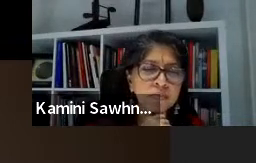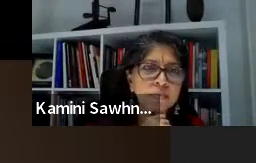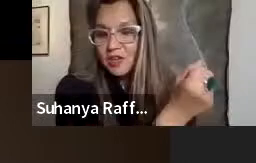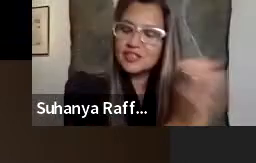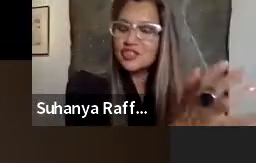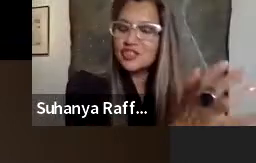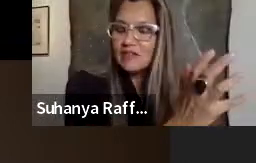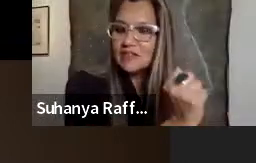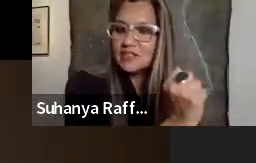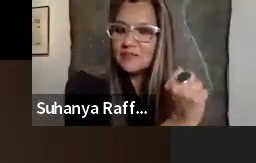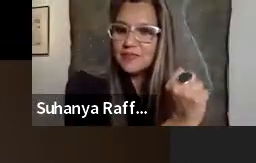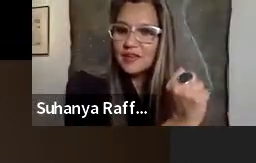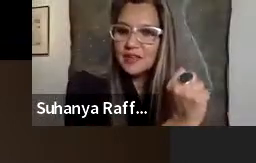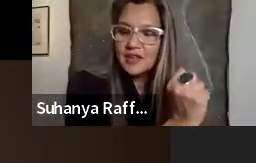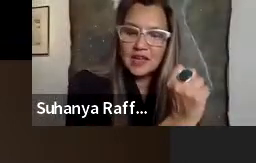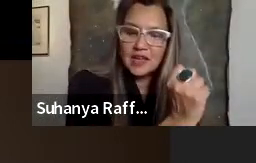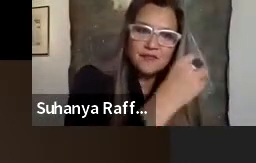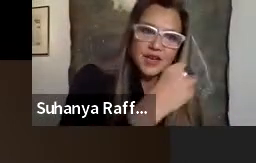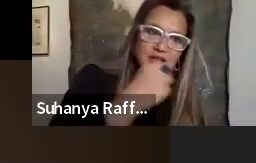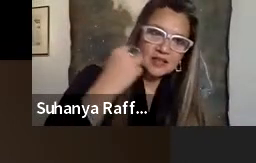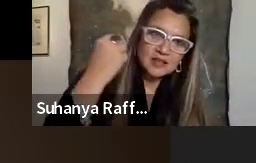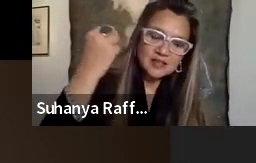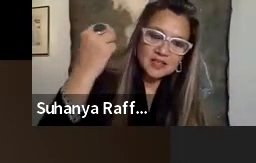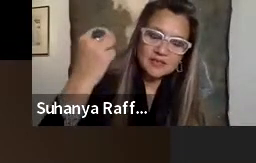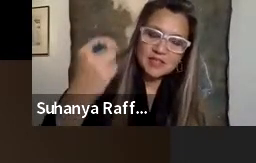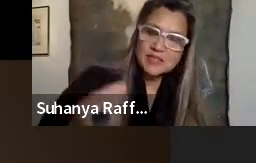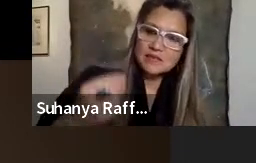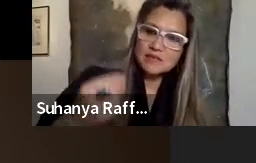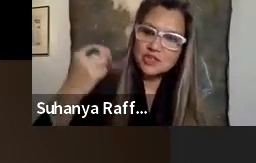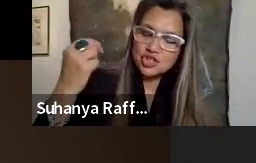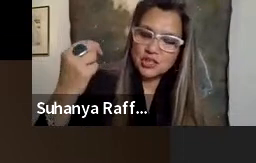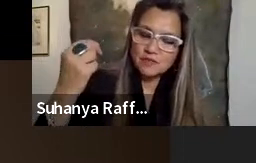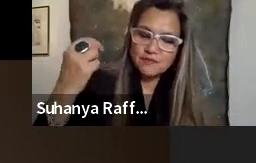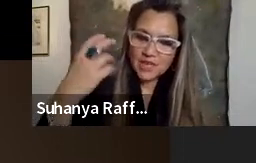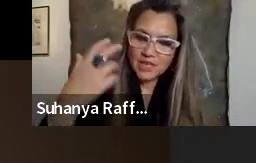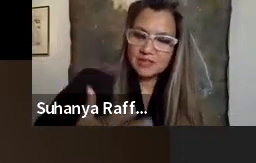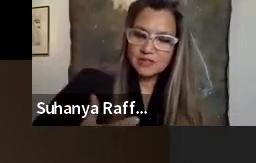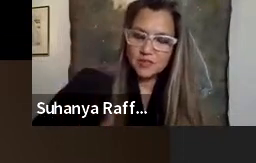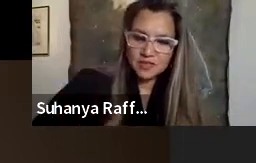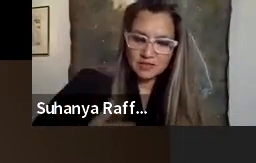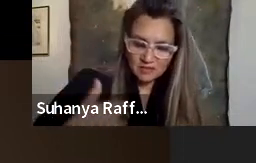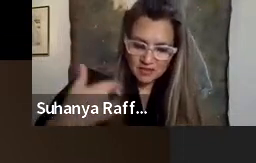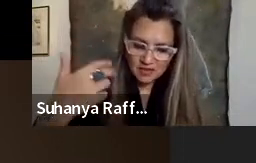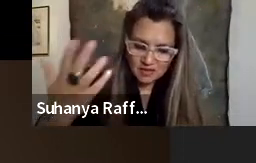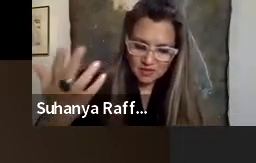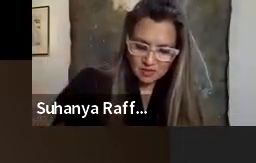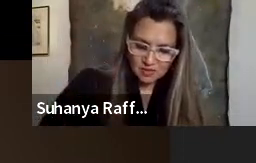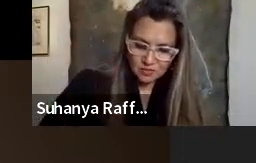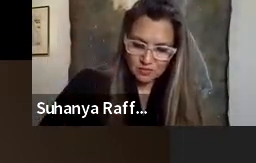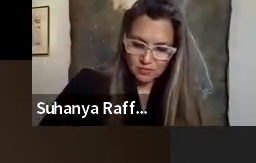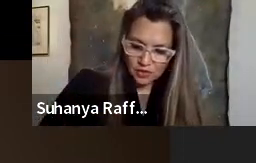She had such courage. And the fact that in 1977 she faced